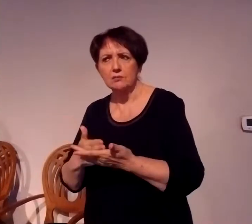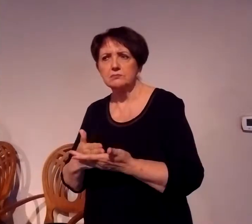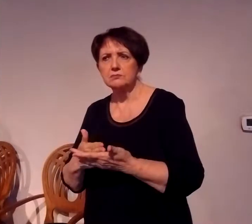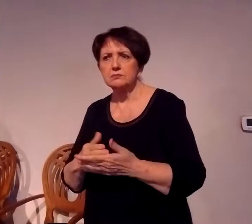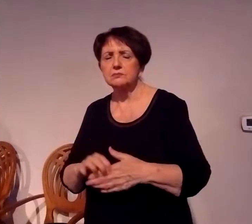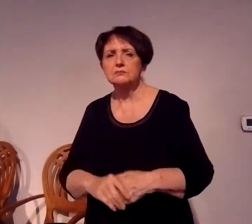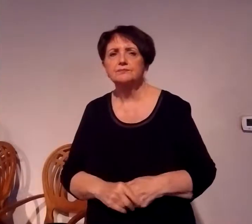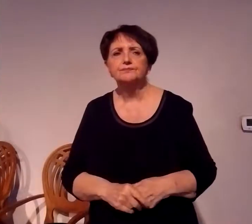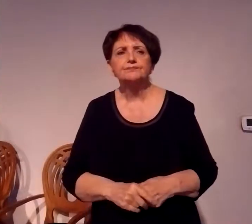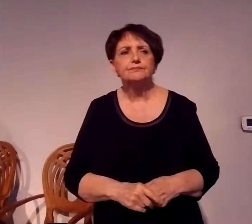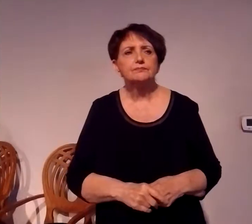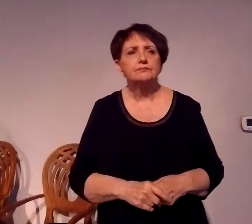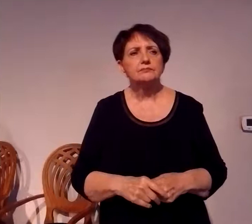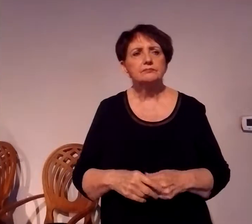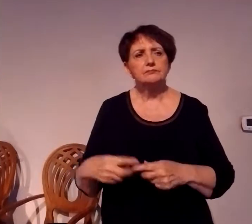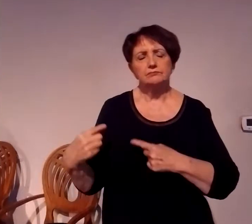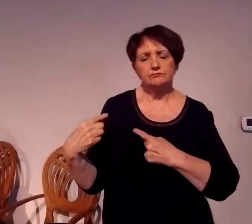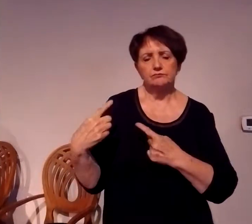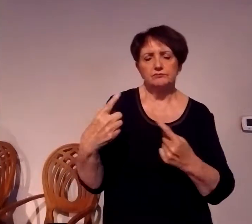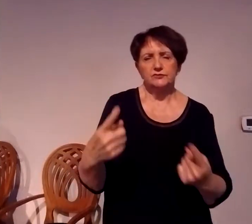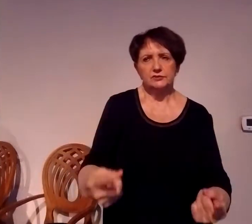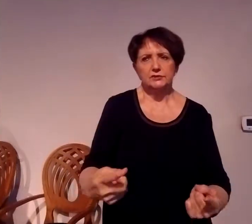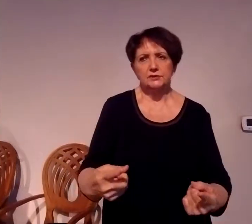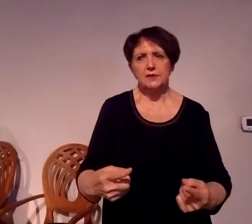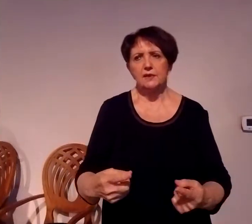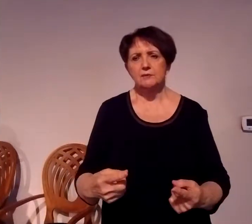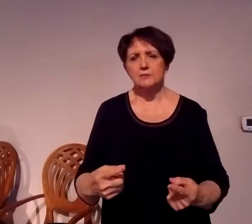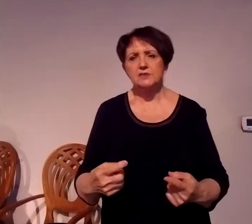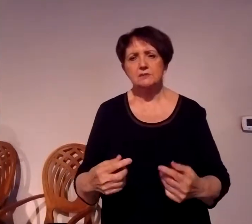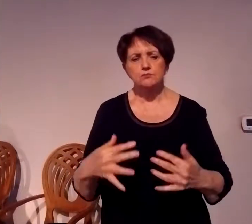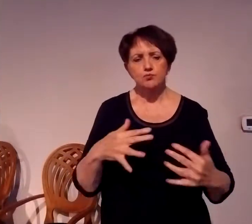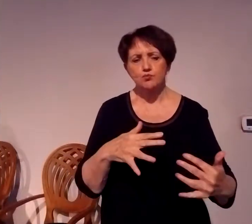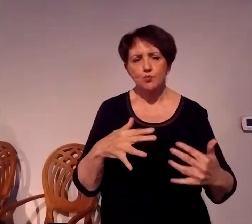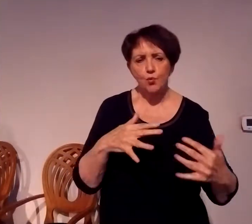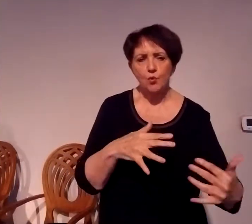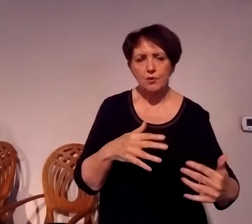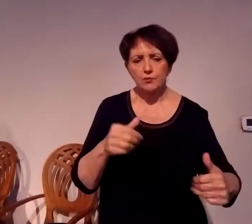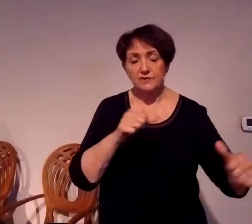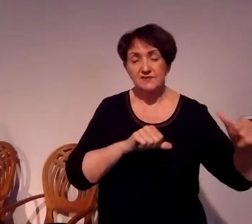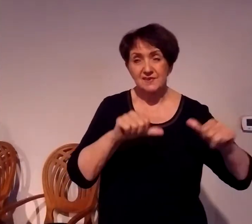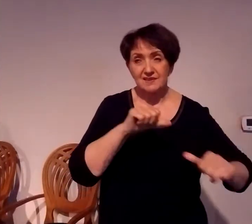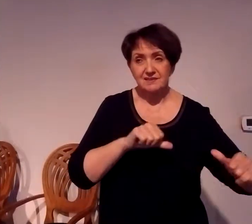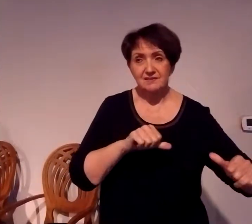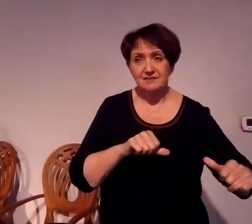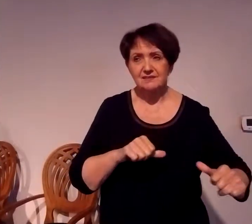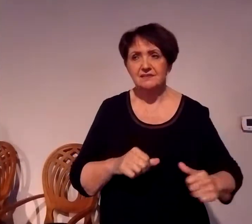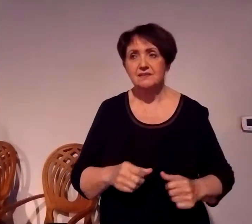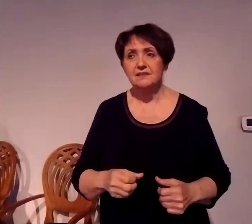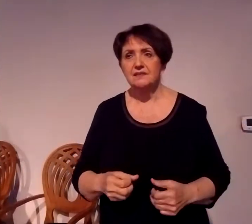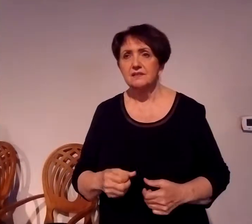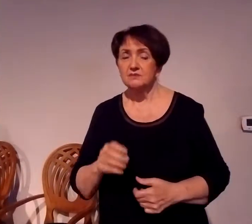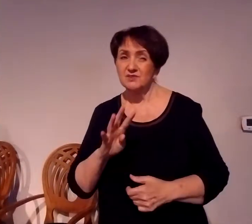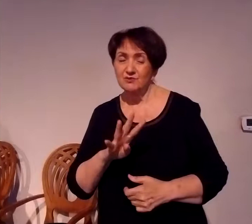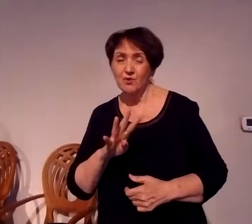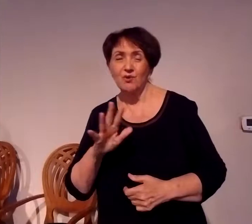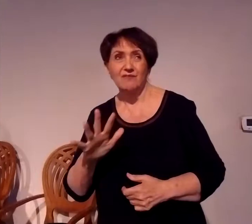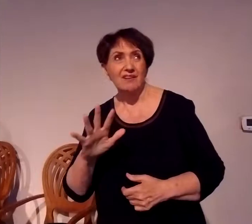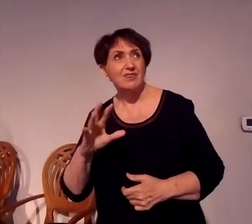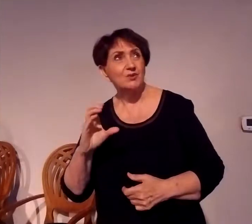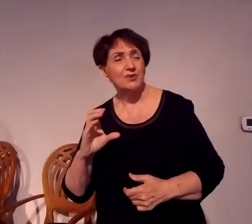And over the years, that has warred with science in the last 400 or 500 years. And yet